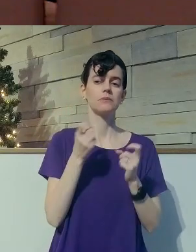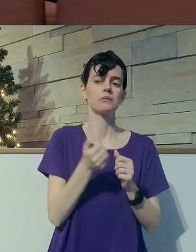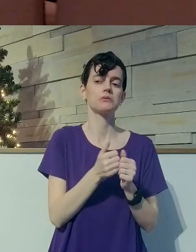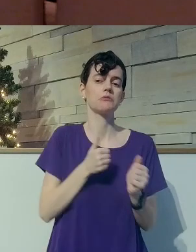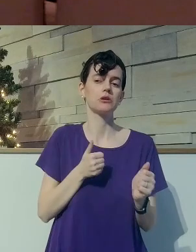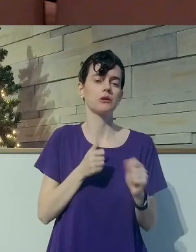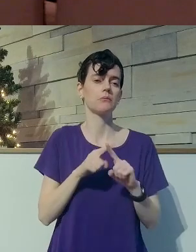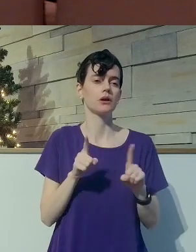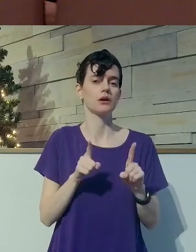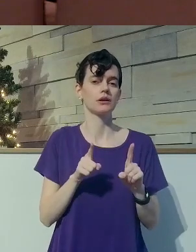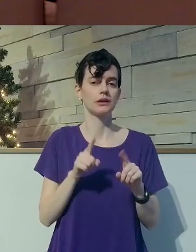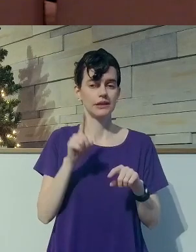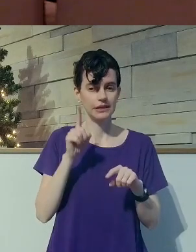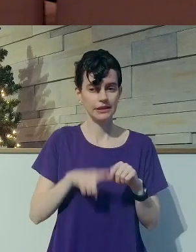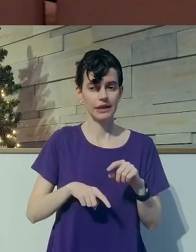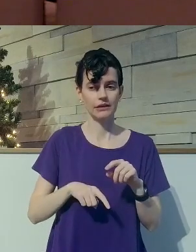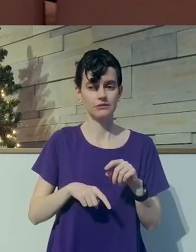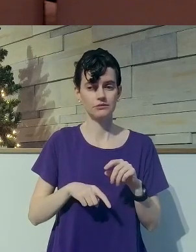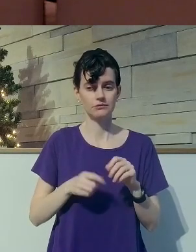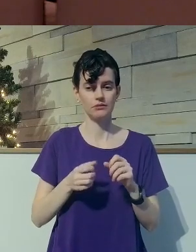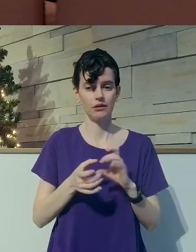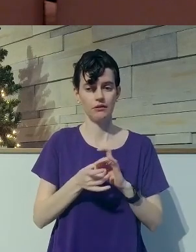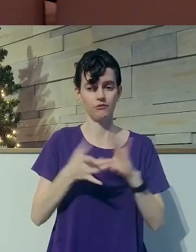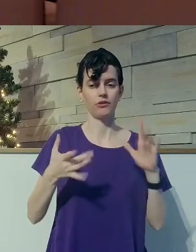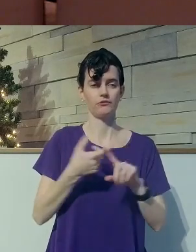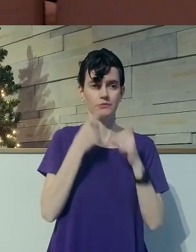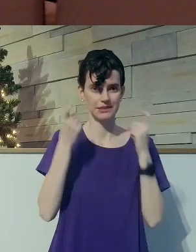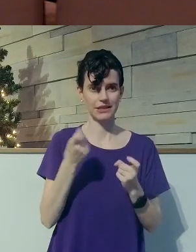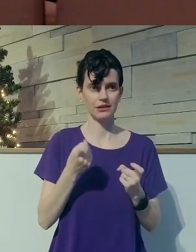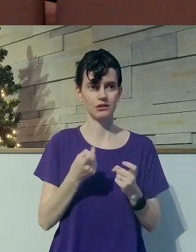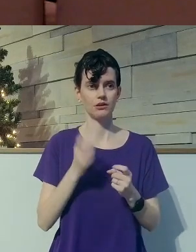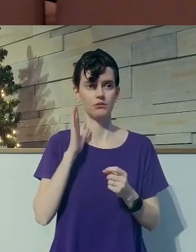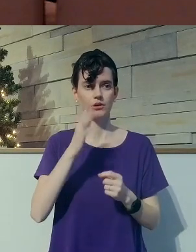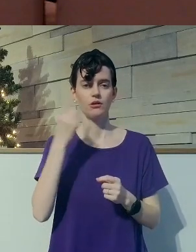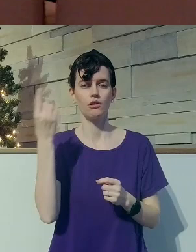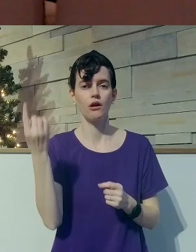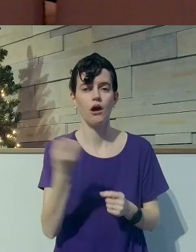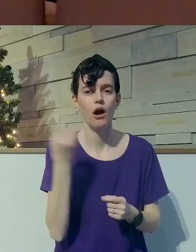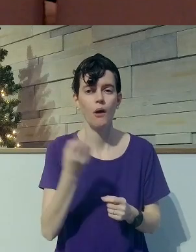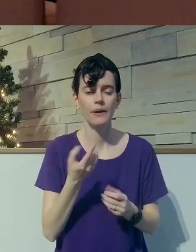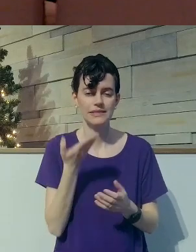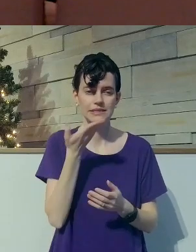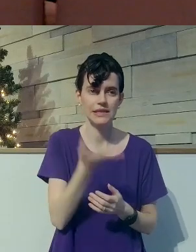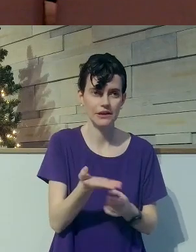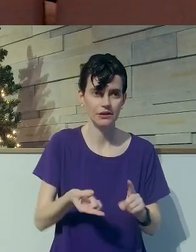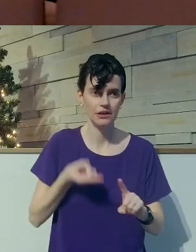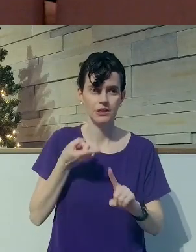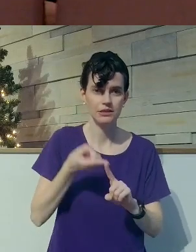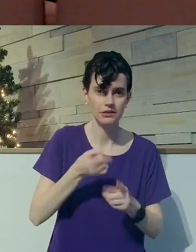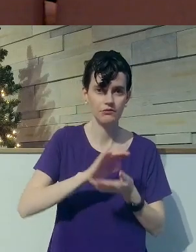but people cannot get away from their sins. It will always be there until